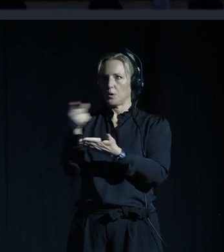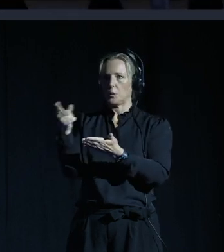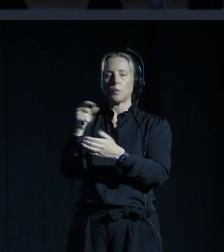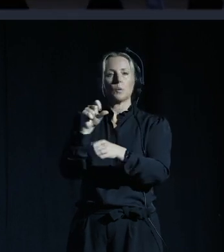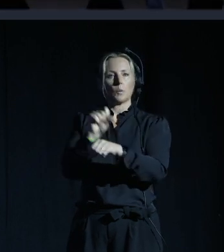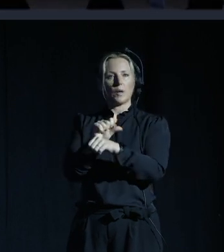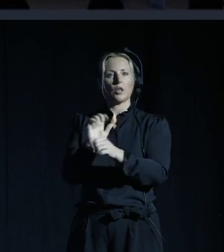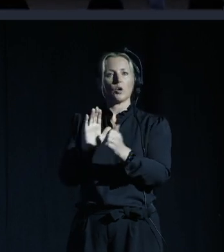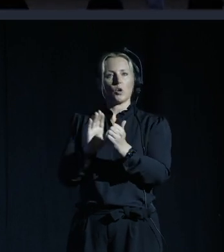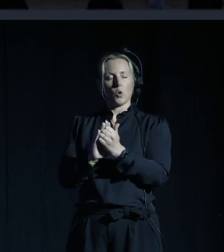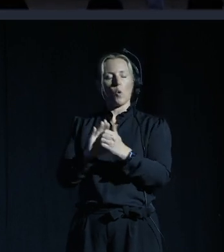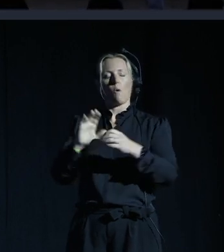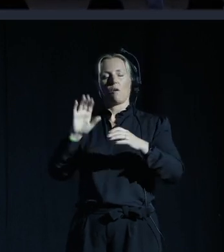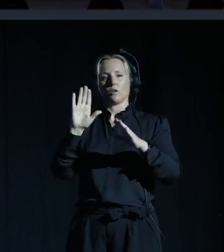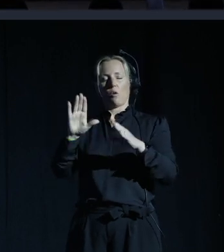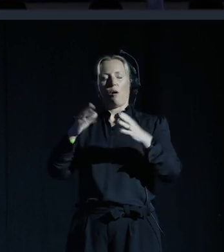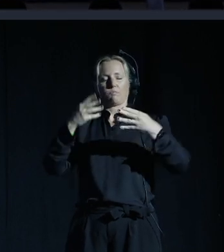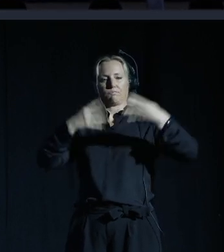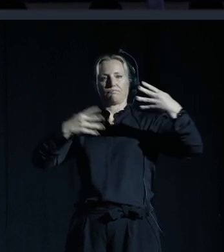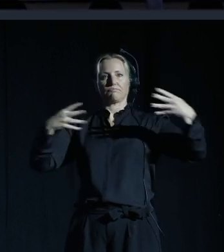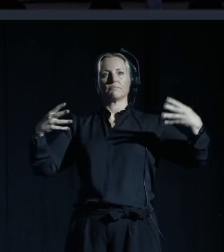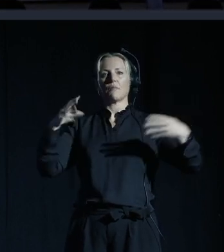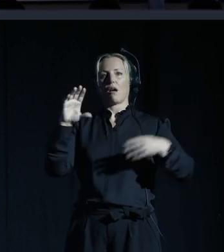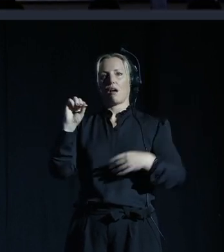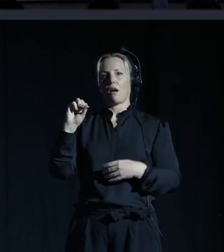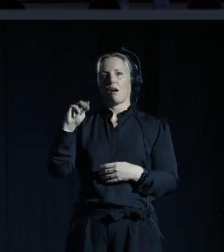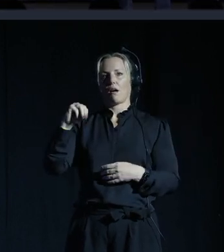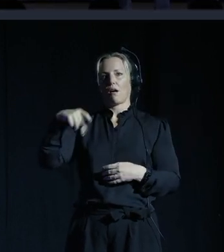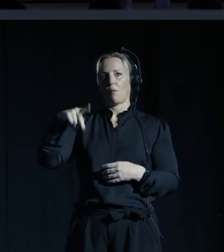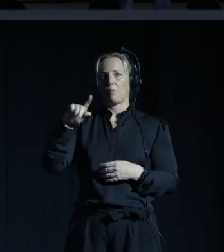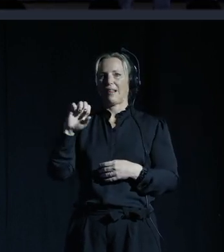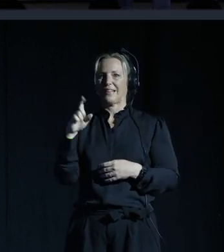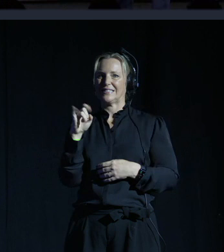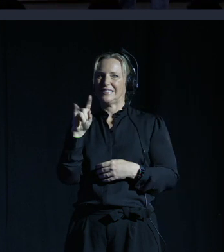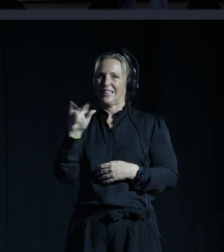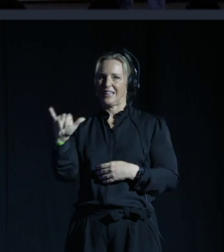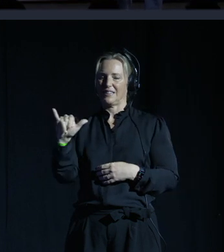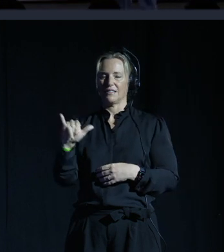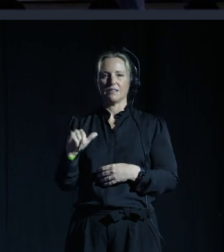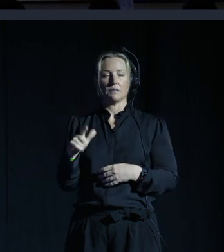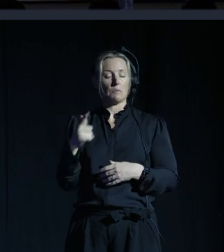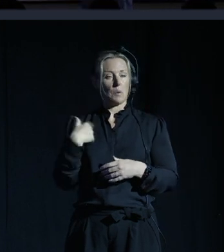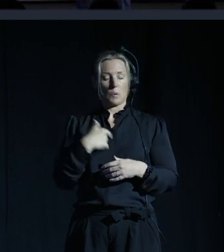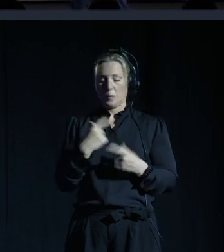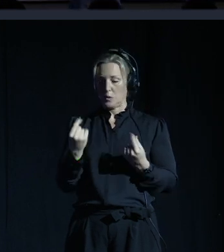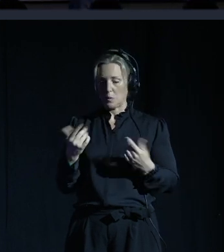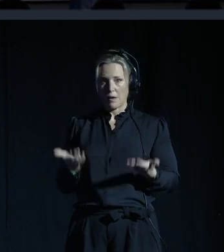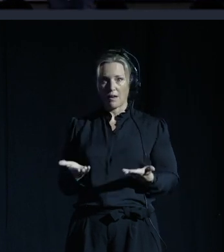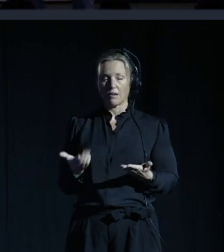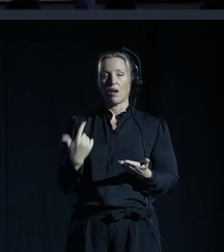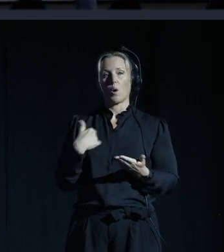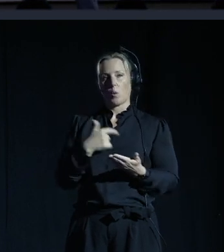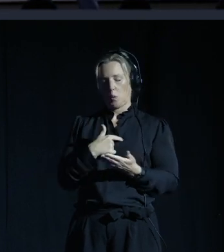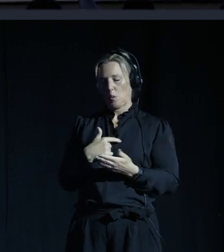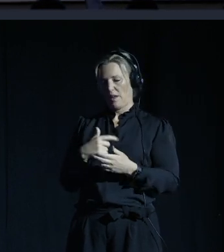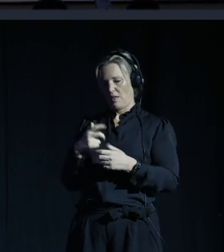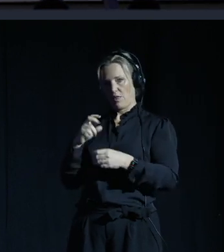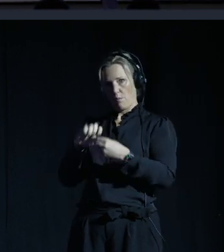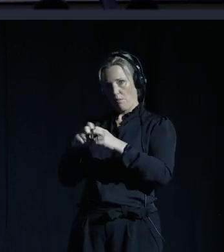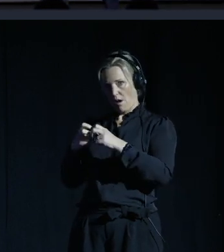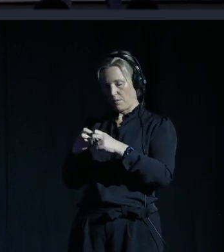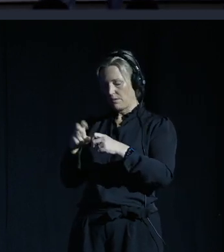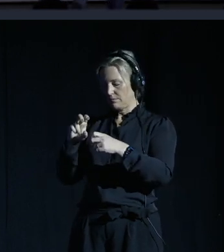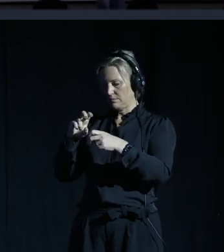did we do? We did what any good builder would do. We broke down the problem, and we took it into its constituent